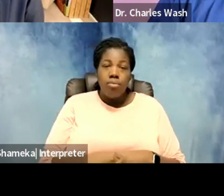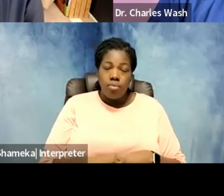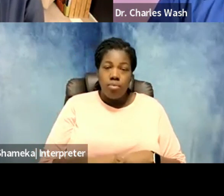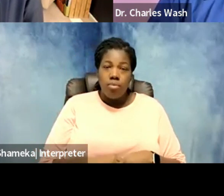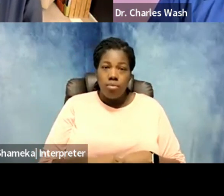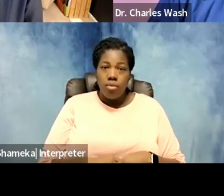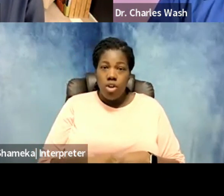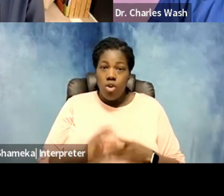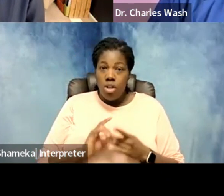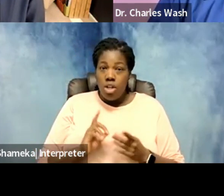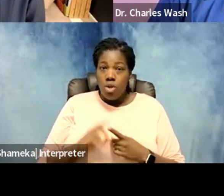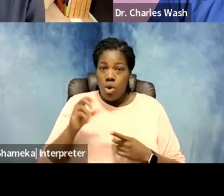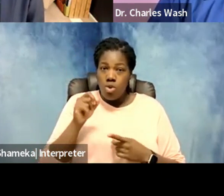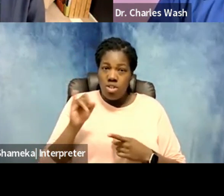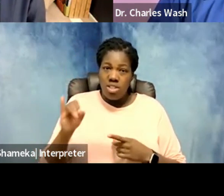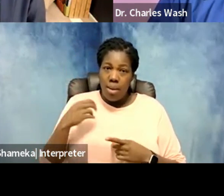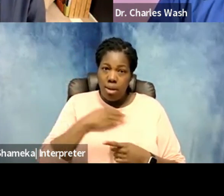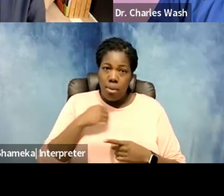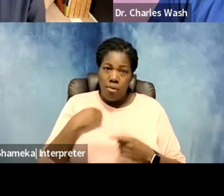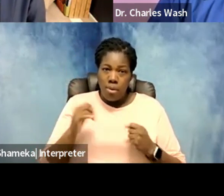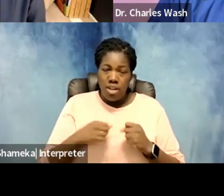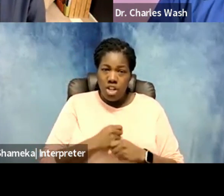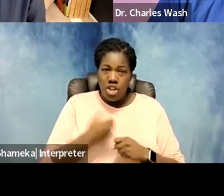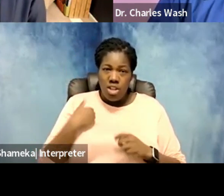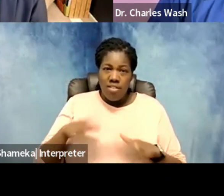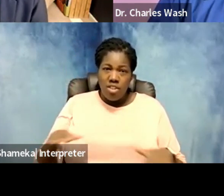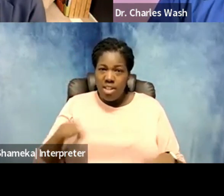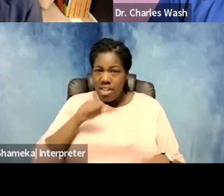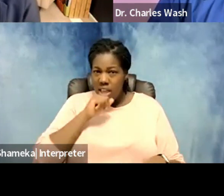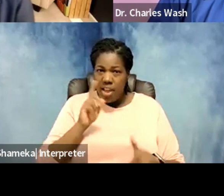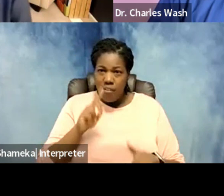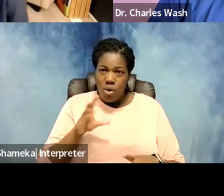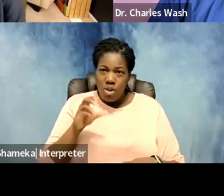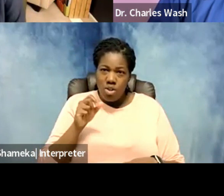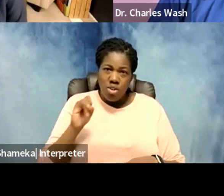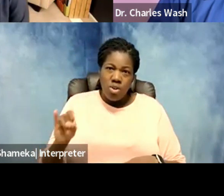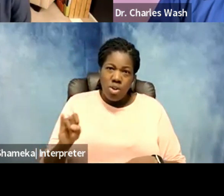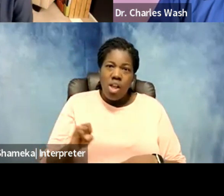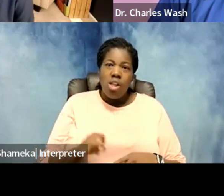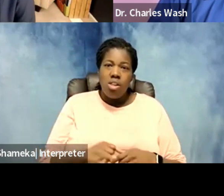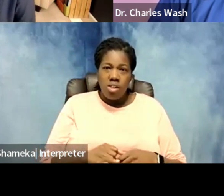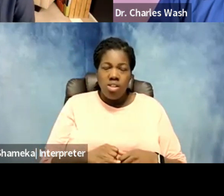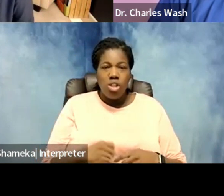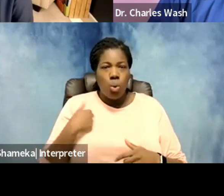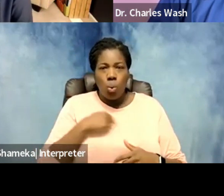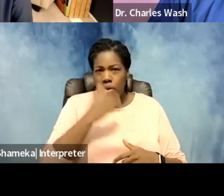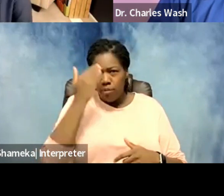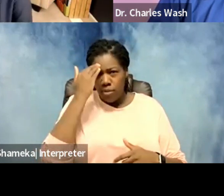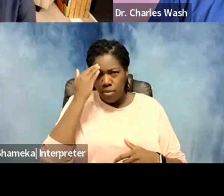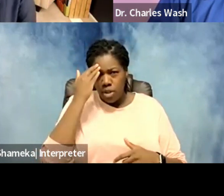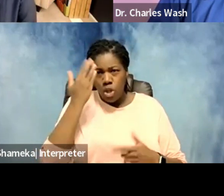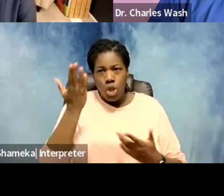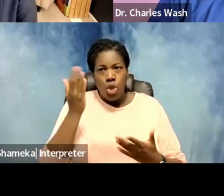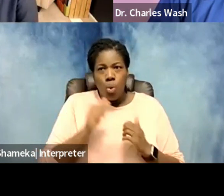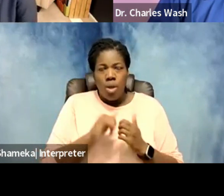In regards to COSI, I've been a member of COSI for many years. I have children and they love going to COSI. So we were familiar with like the aspect